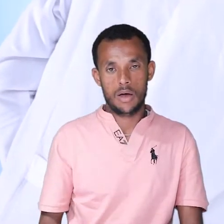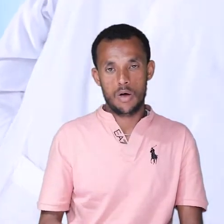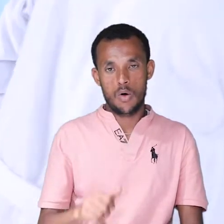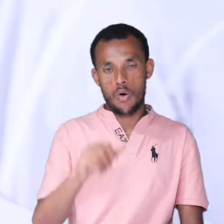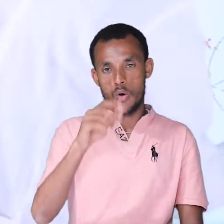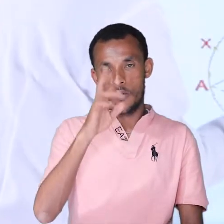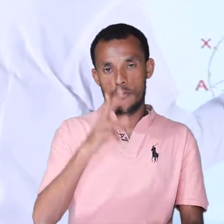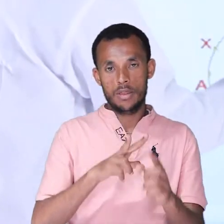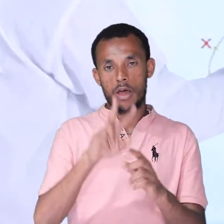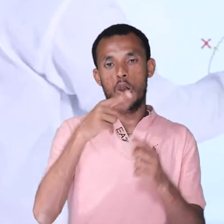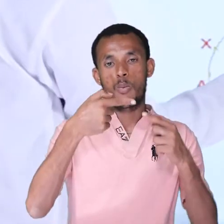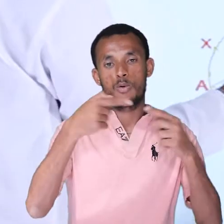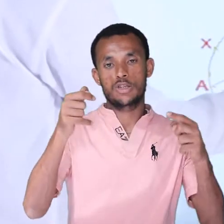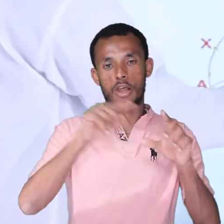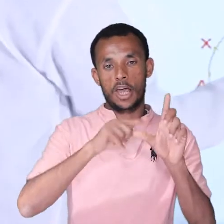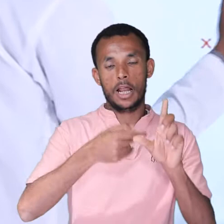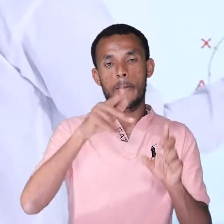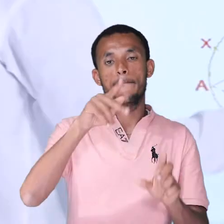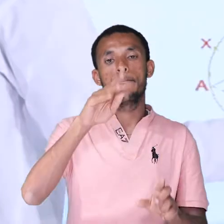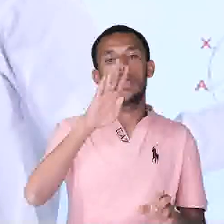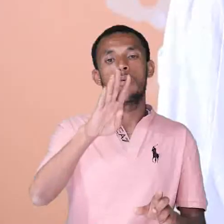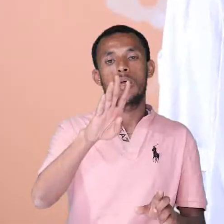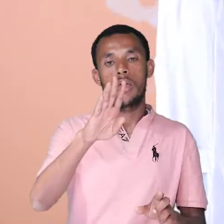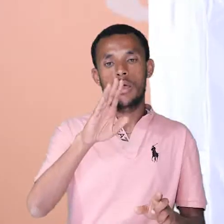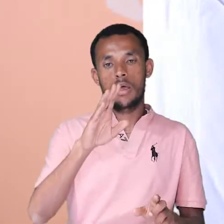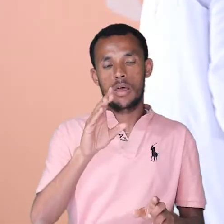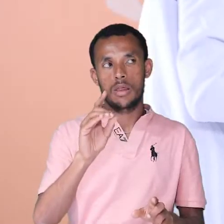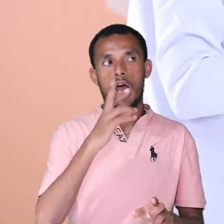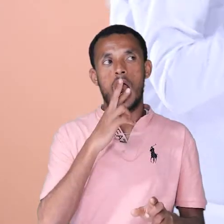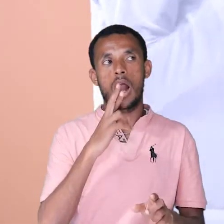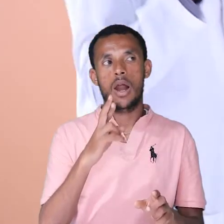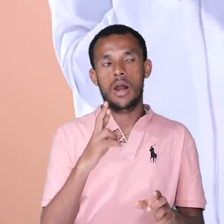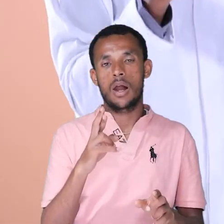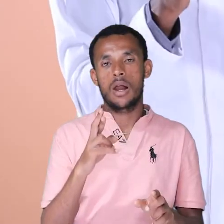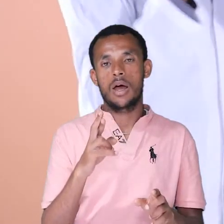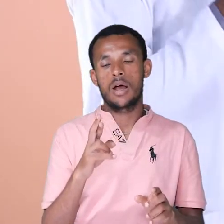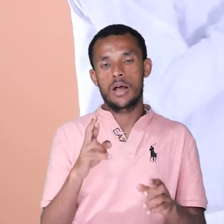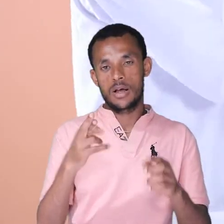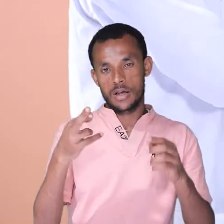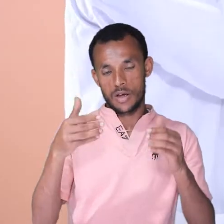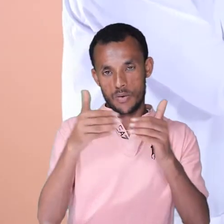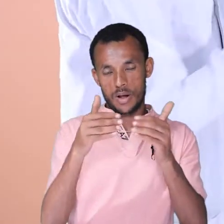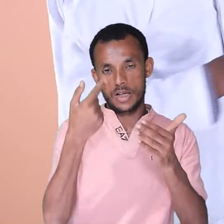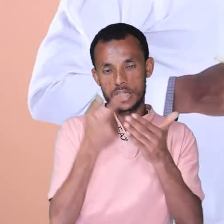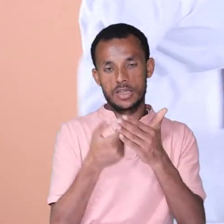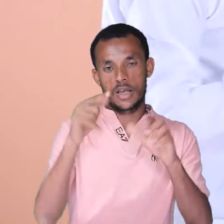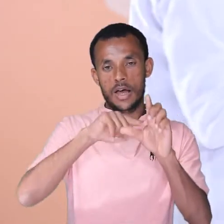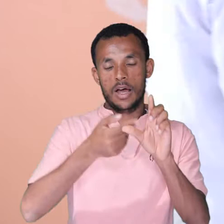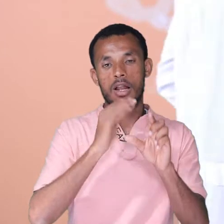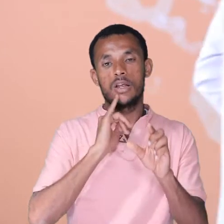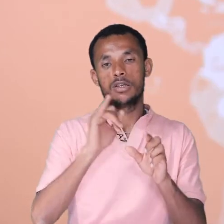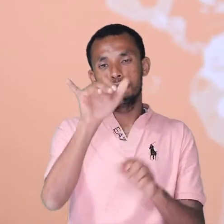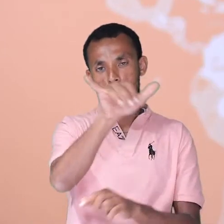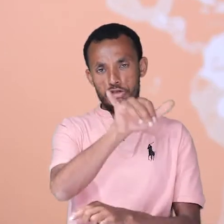or the vertical opposite angle PBD are equal. Therefore, it is vertical opposite angle. This angle is the